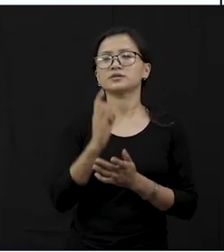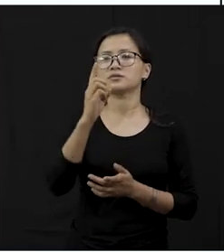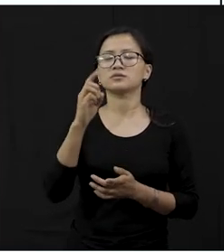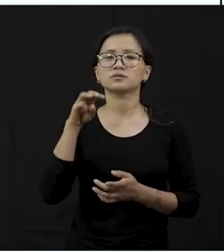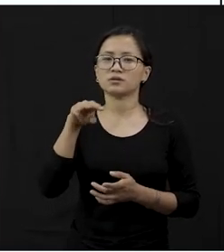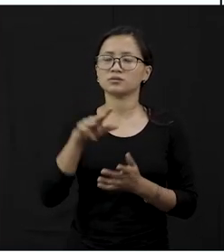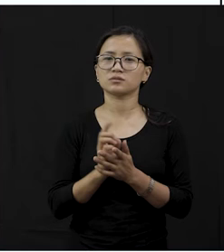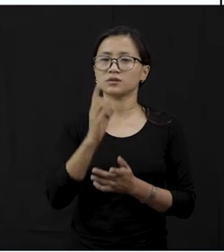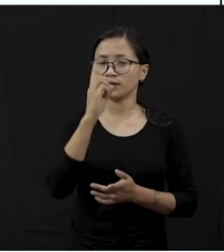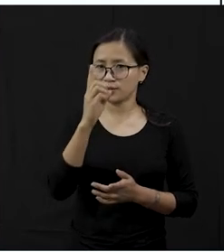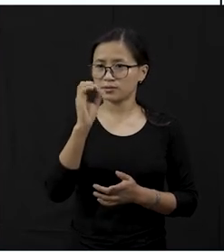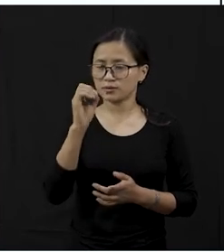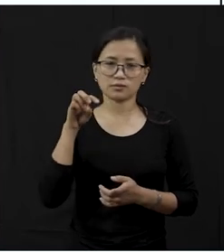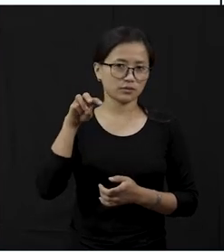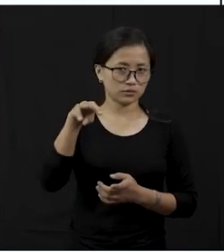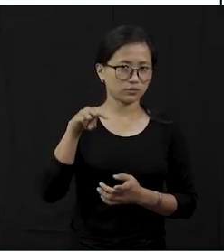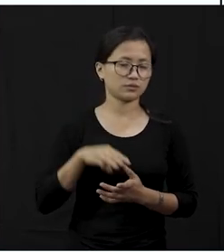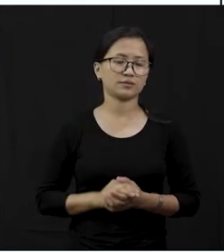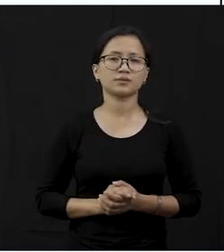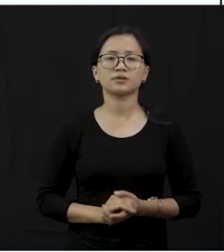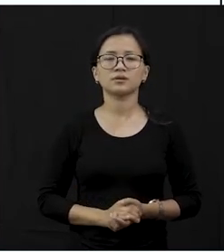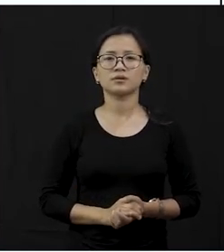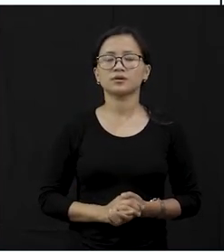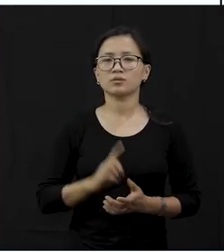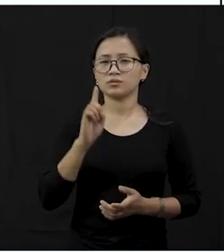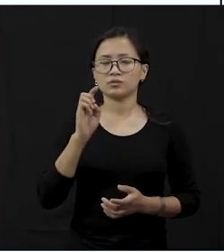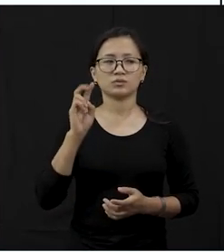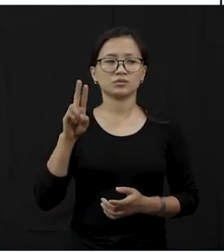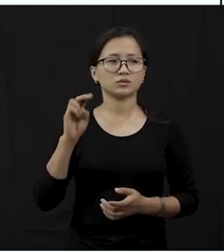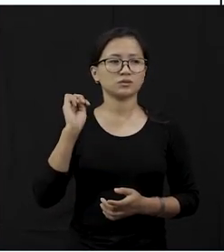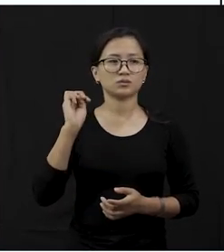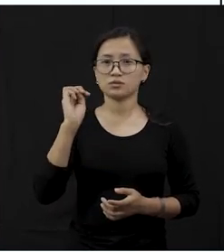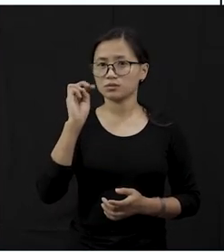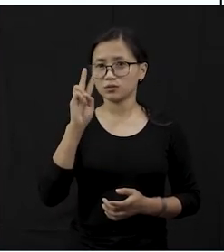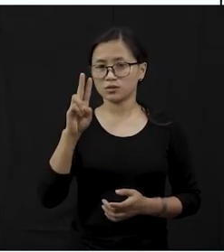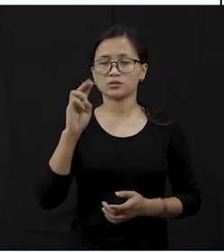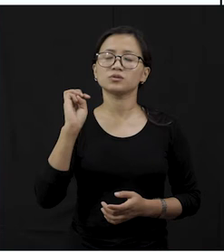Okay, which means two digits, three digits, four digits, and five digit number. So